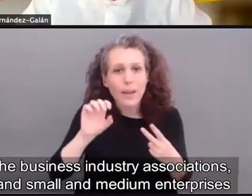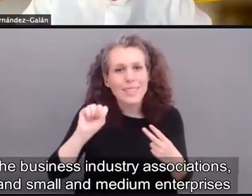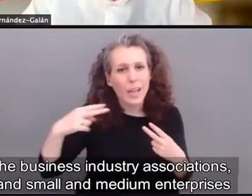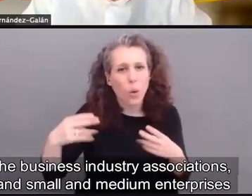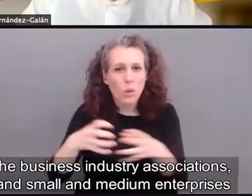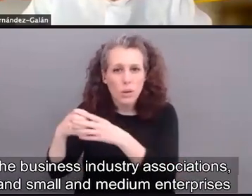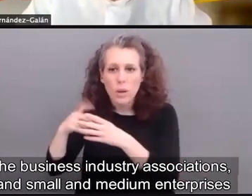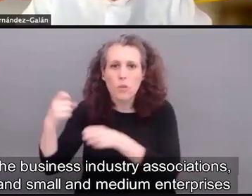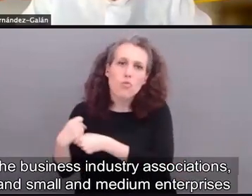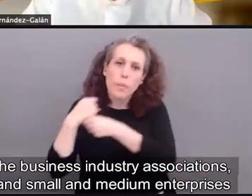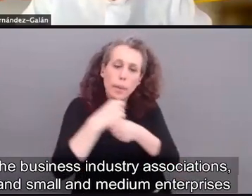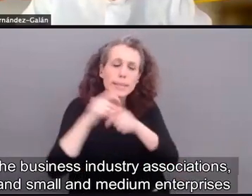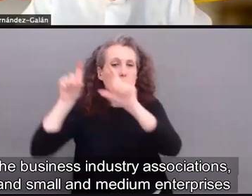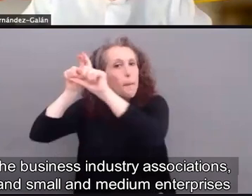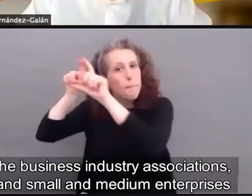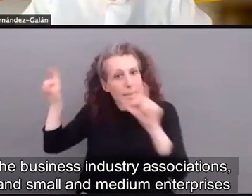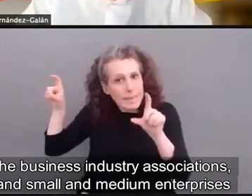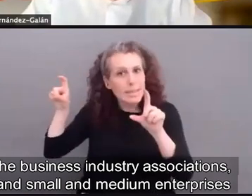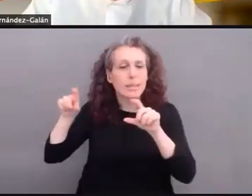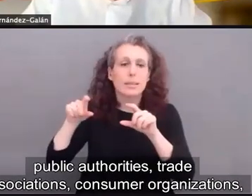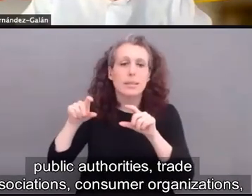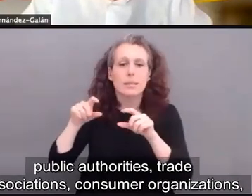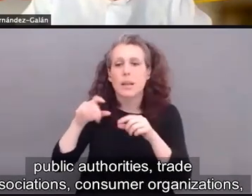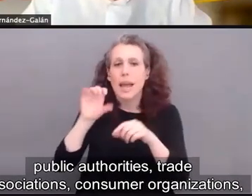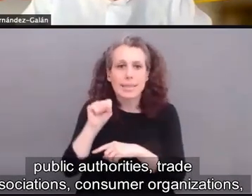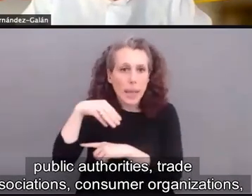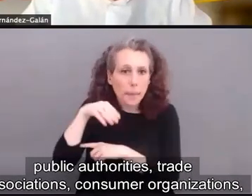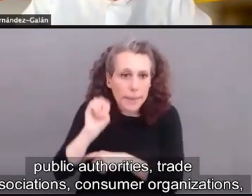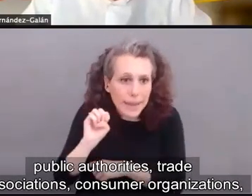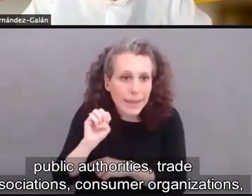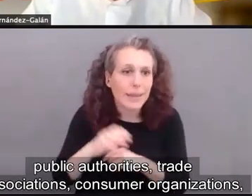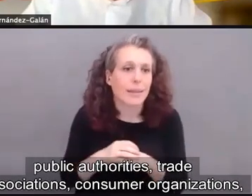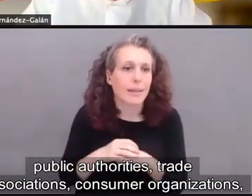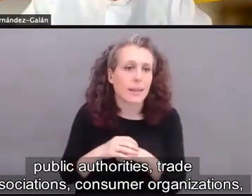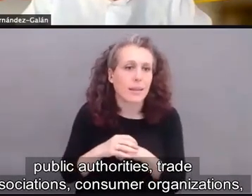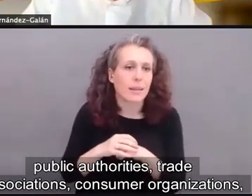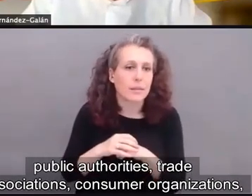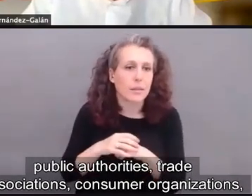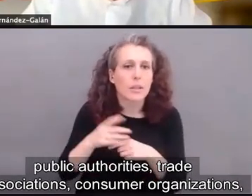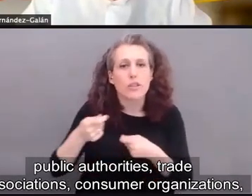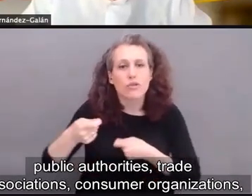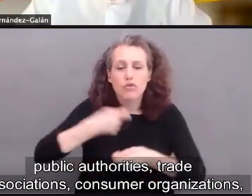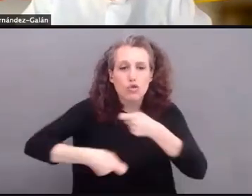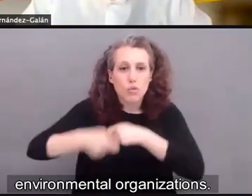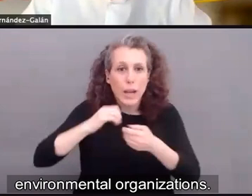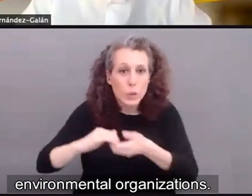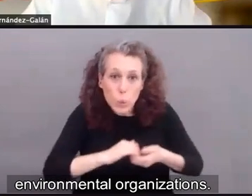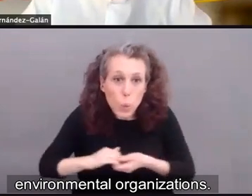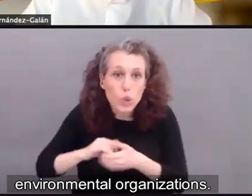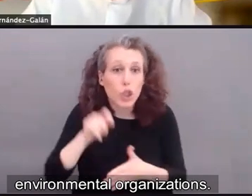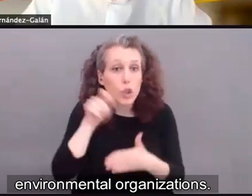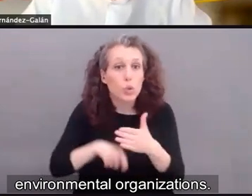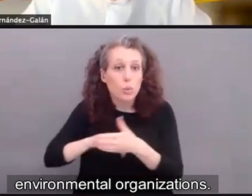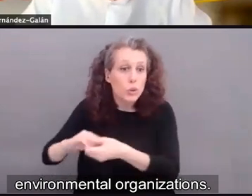business, industry association, small and medium enterprises, public authorities, trade association, consumer organization,